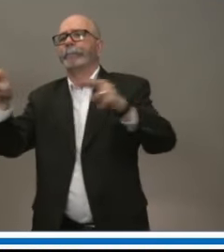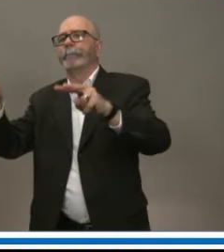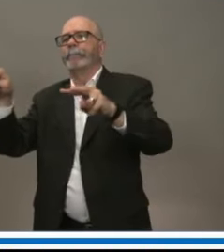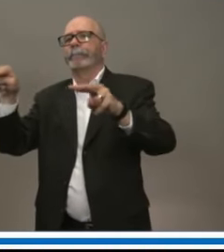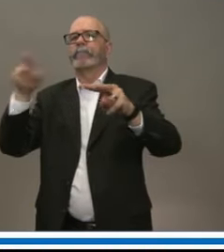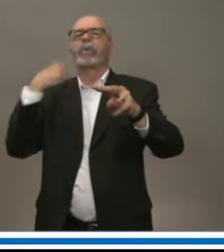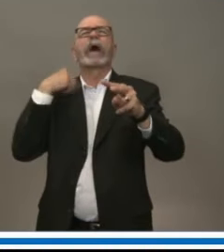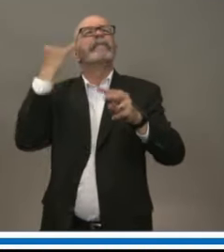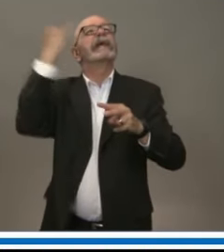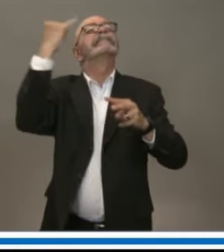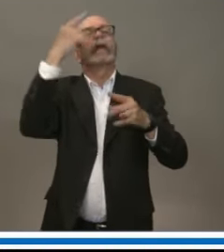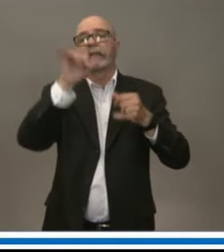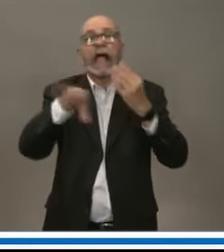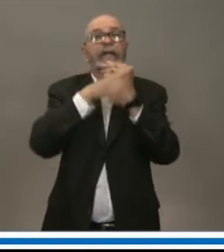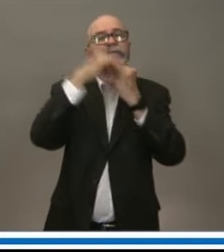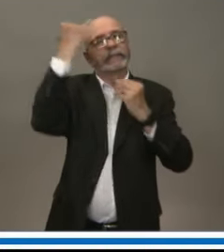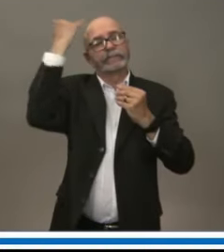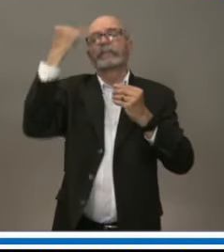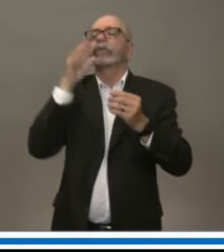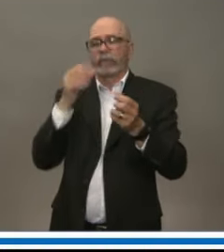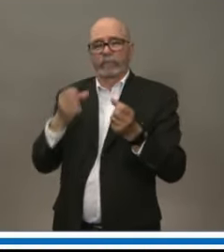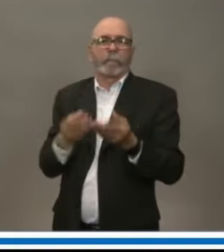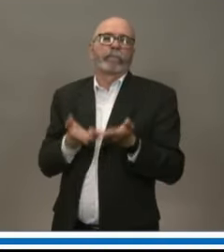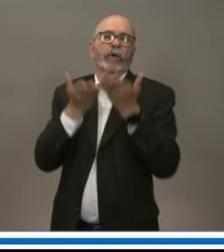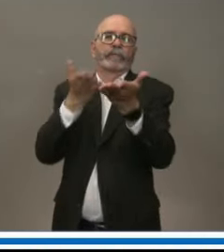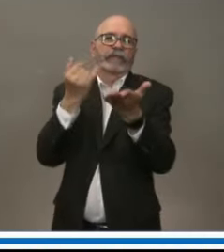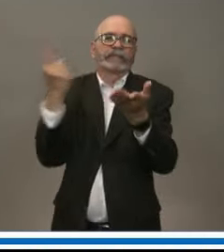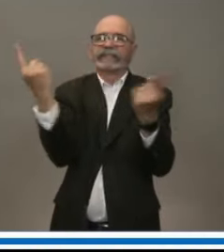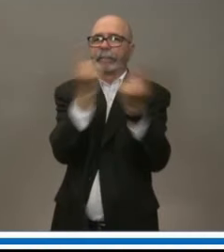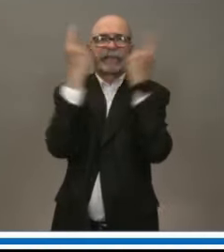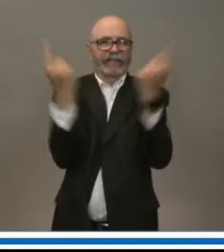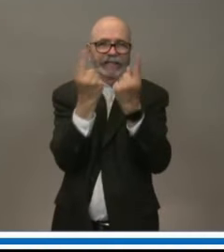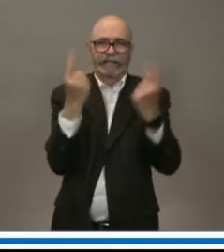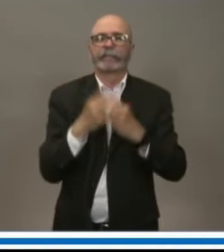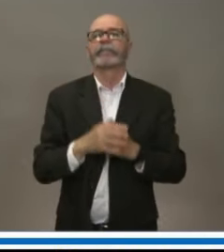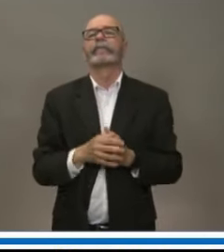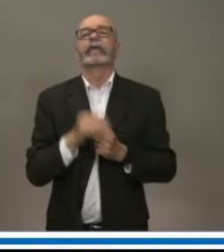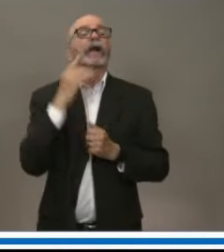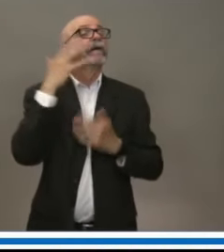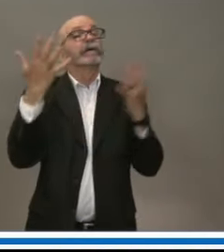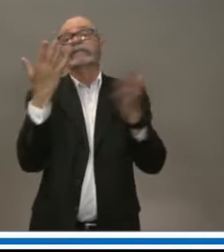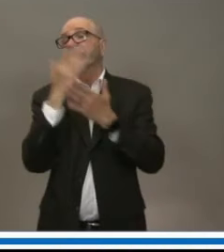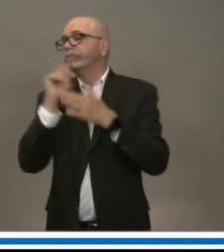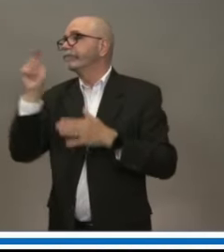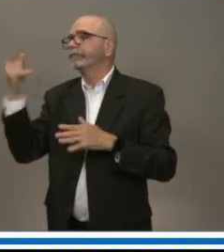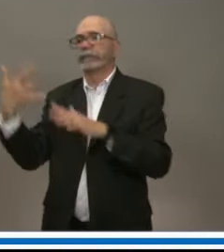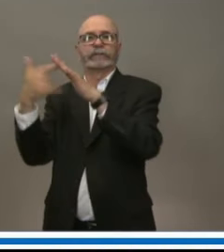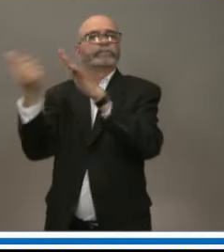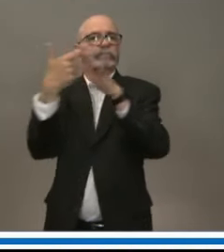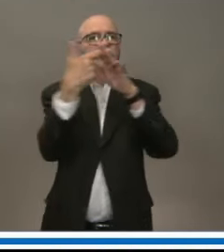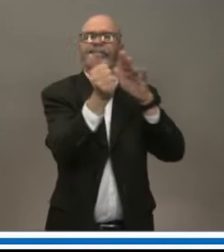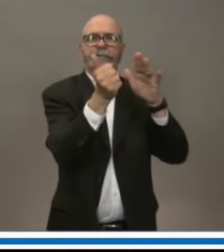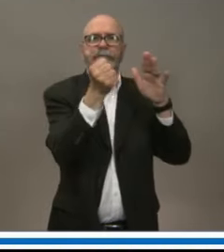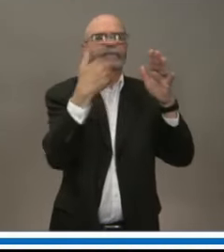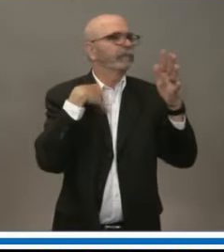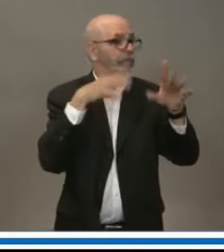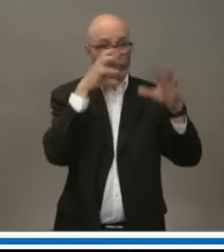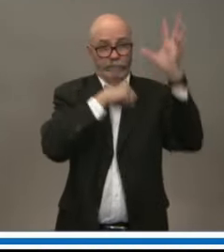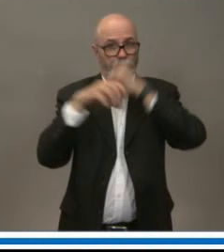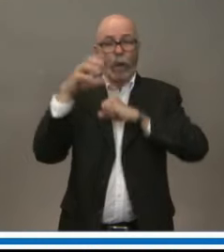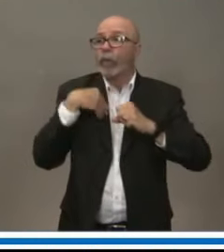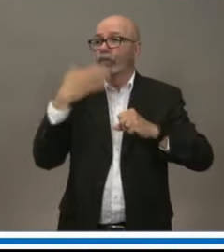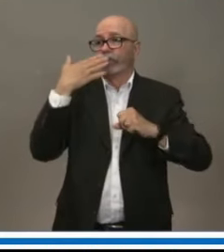do for those that have, for whatever reason, have been missing in some of the aid packages coming forward. And I